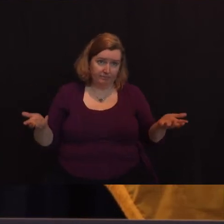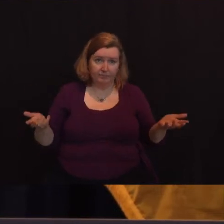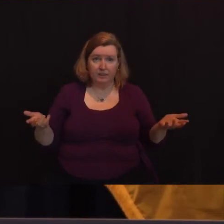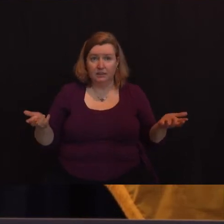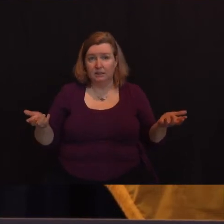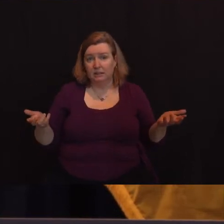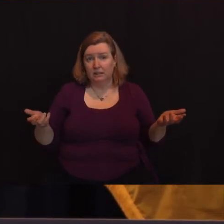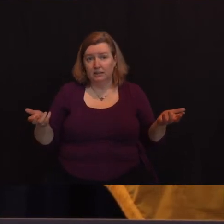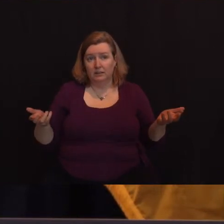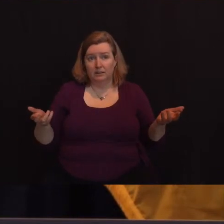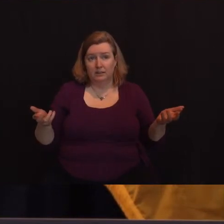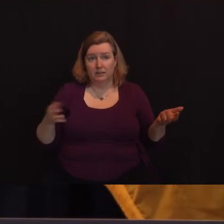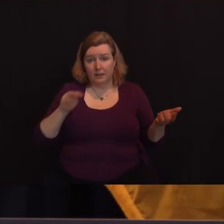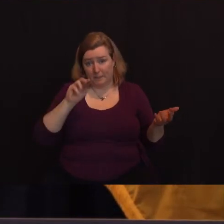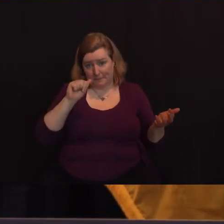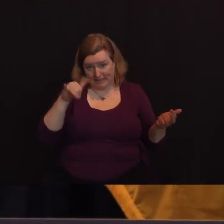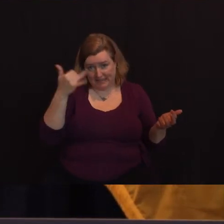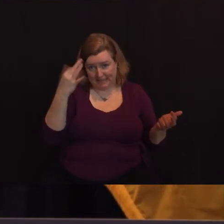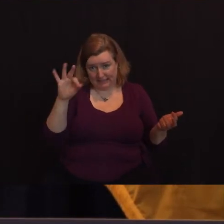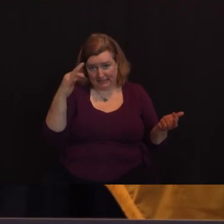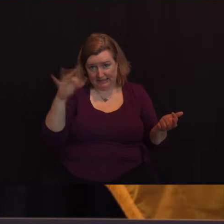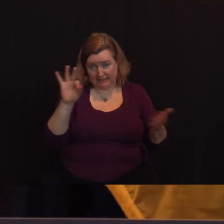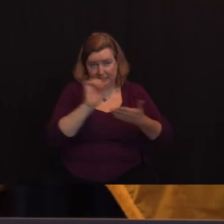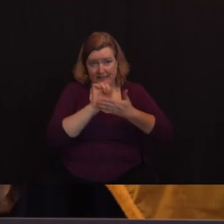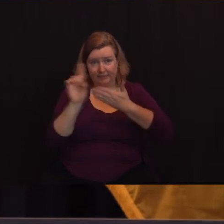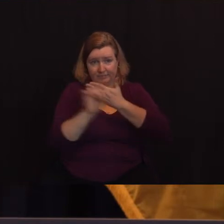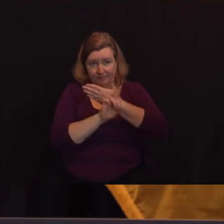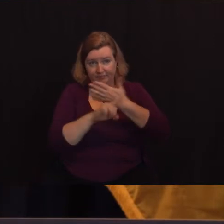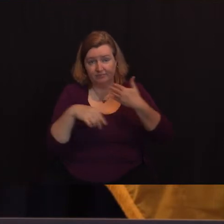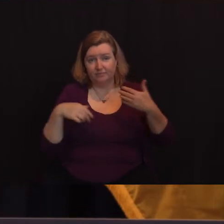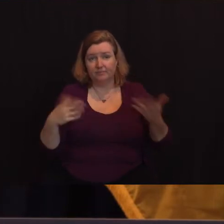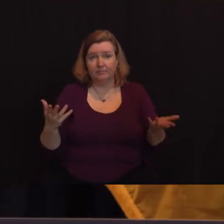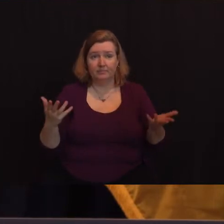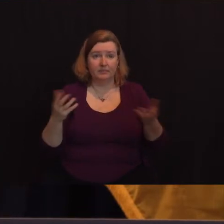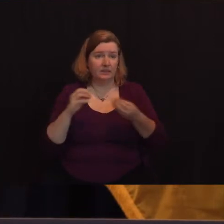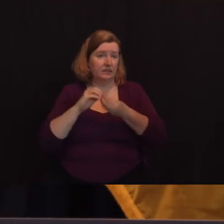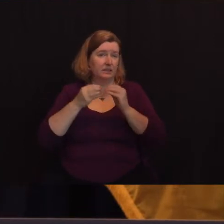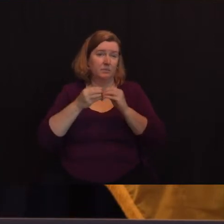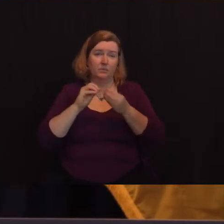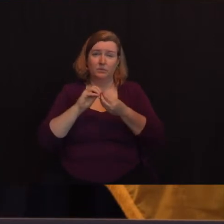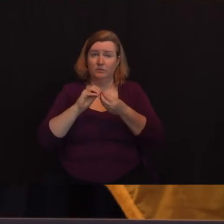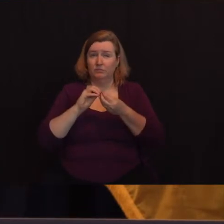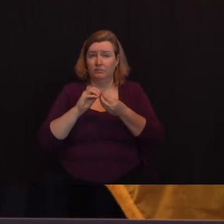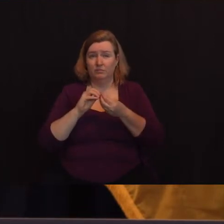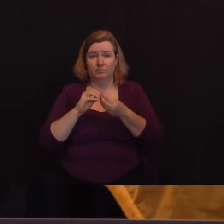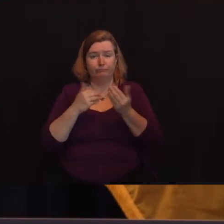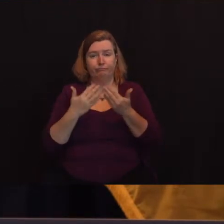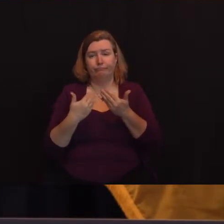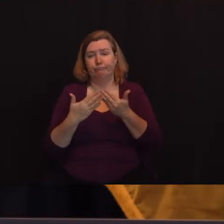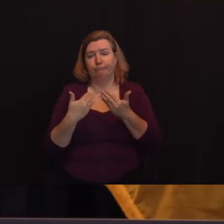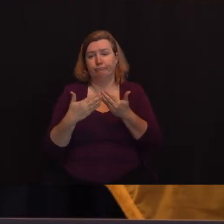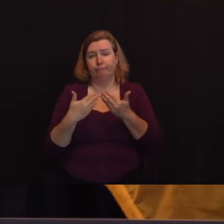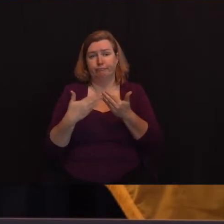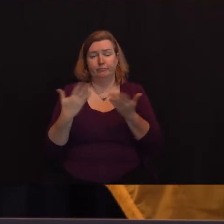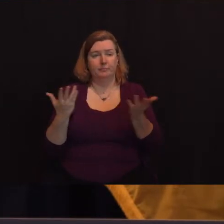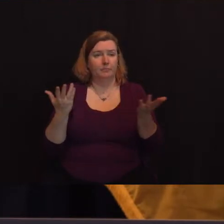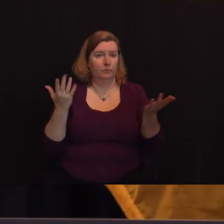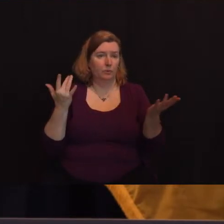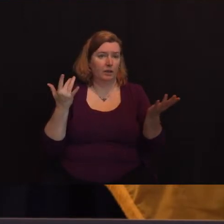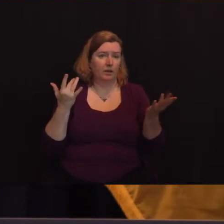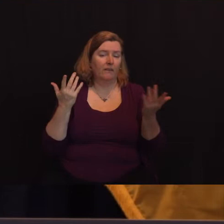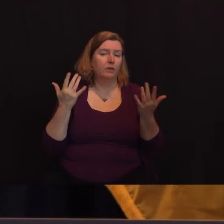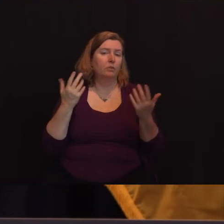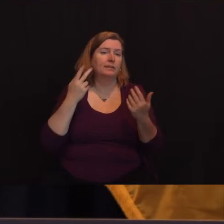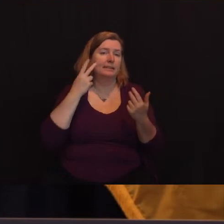because they don't matter because you can only fit so many tables if you've got that basis. I think we wait and see how that